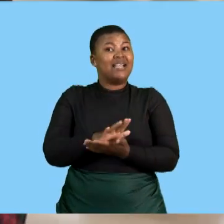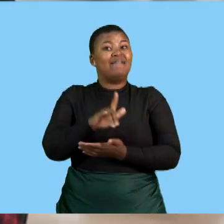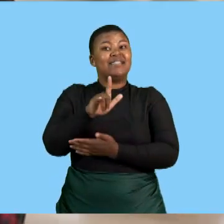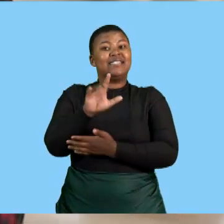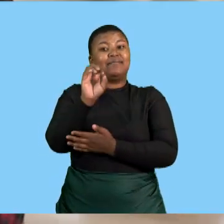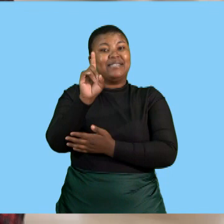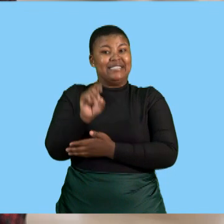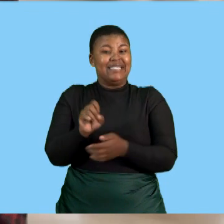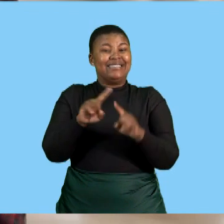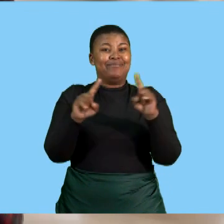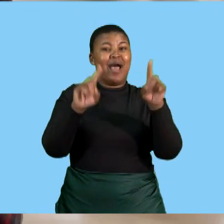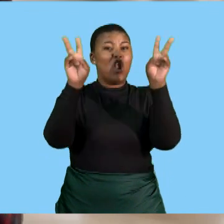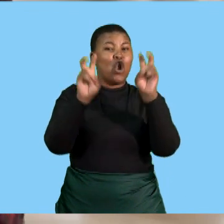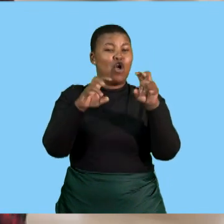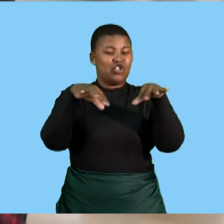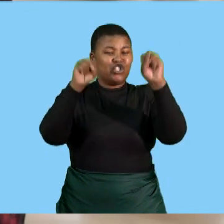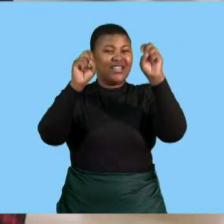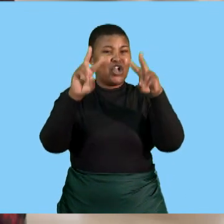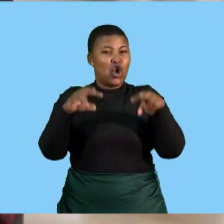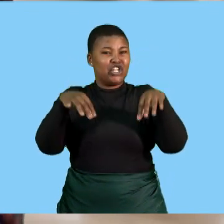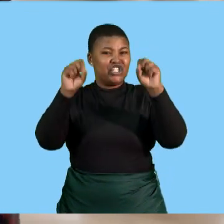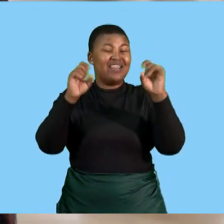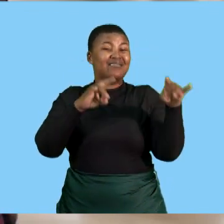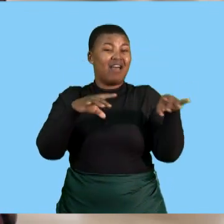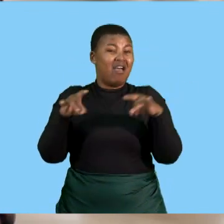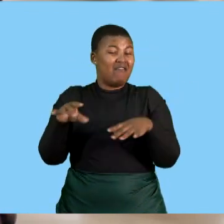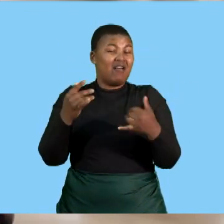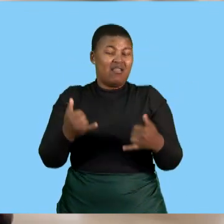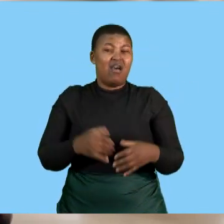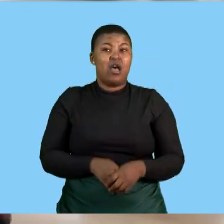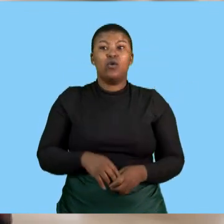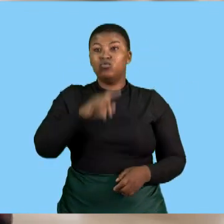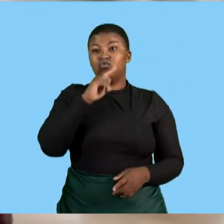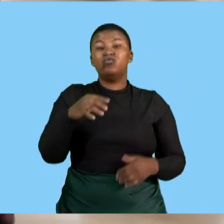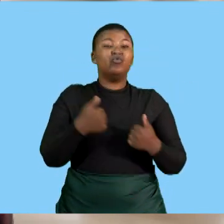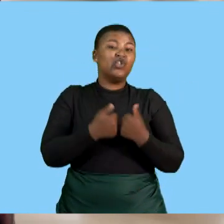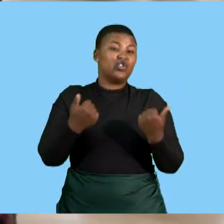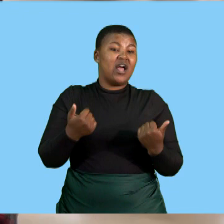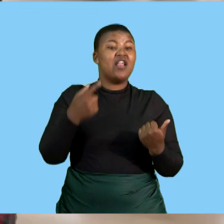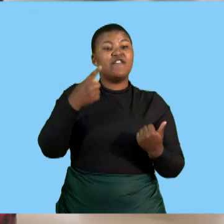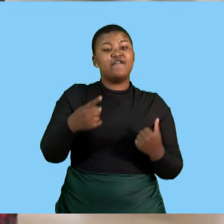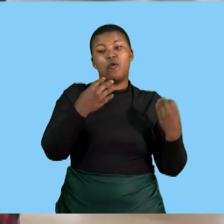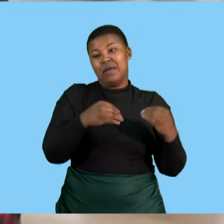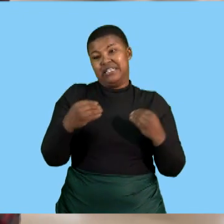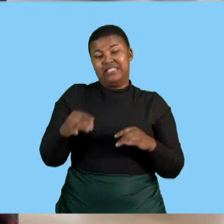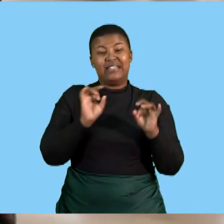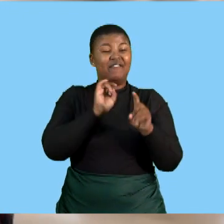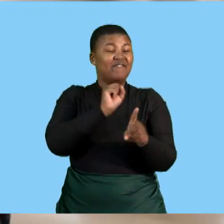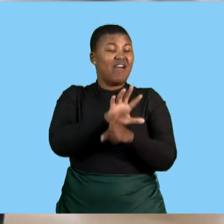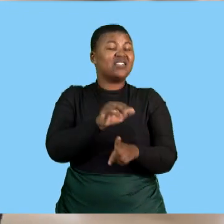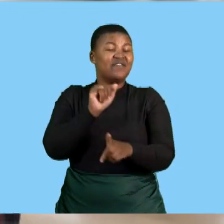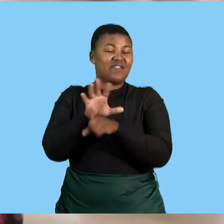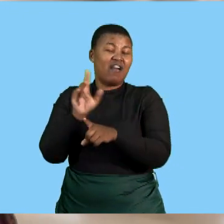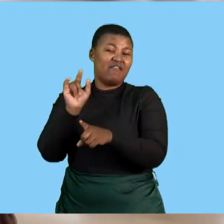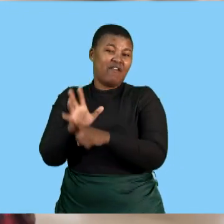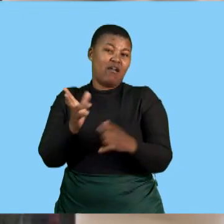17% larger if it wasn't for load shedding. So this is an example of a challenge that businesses face in